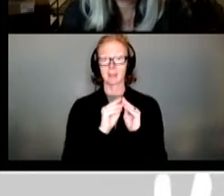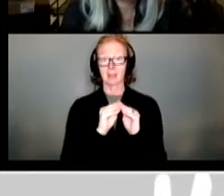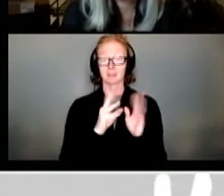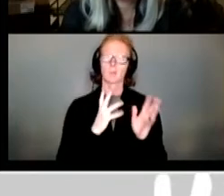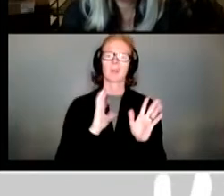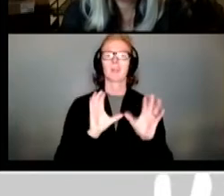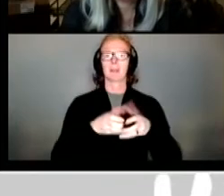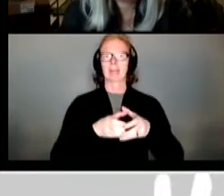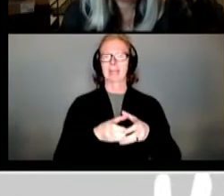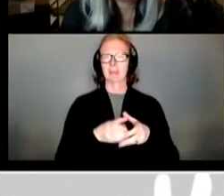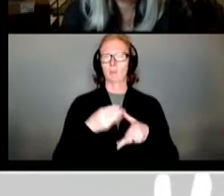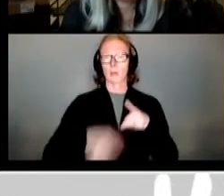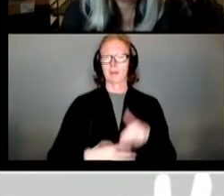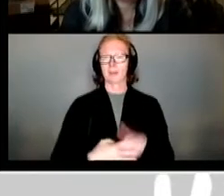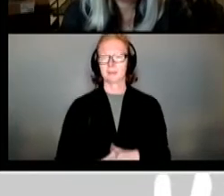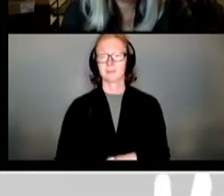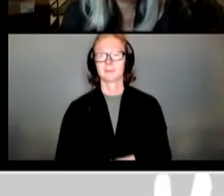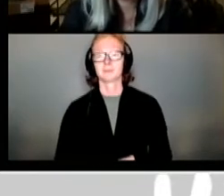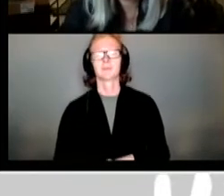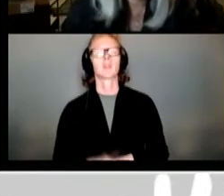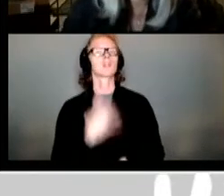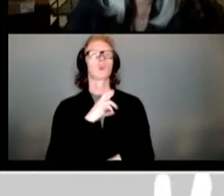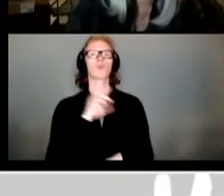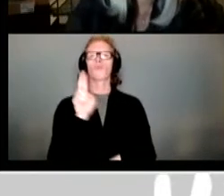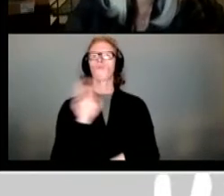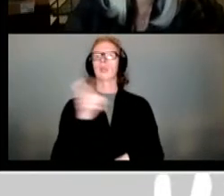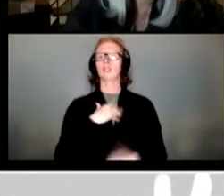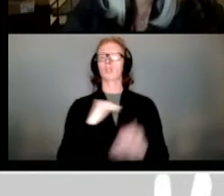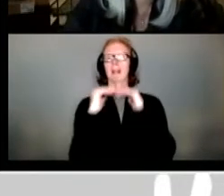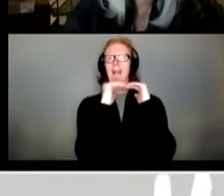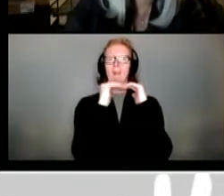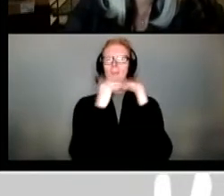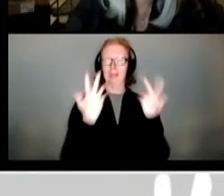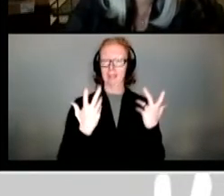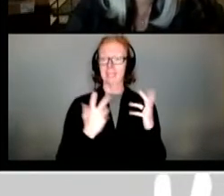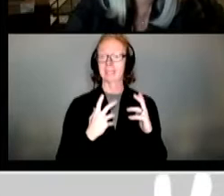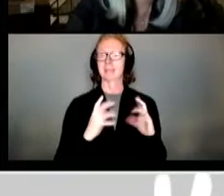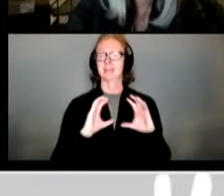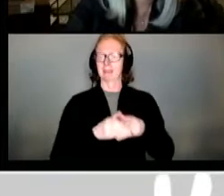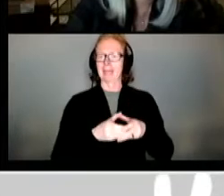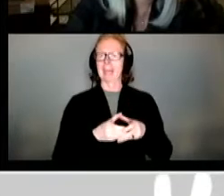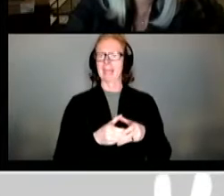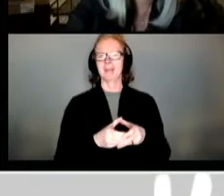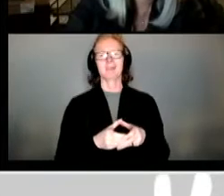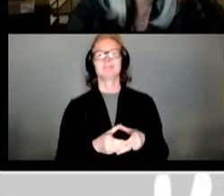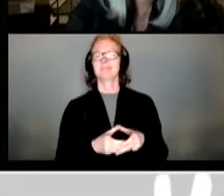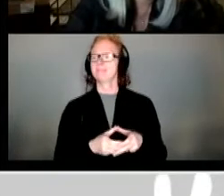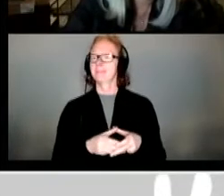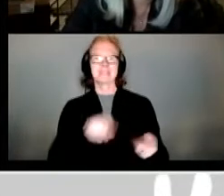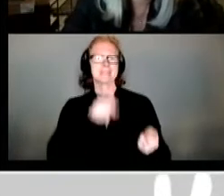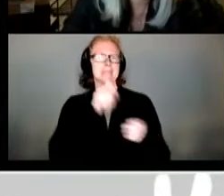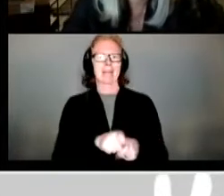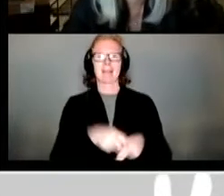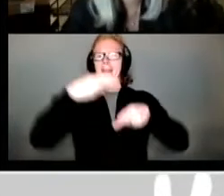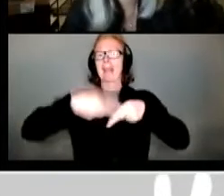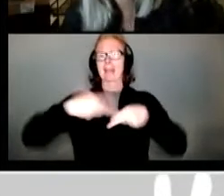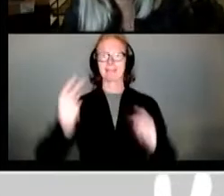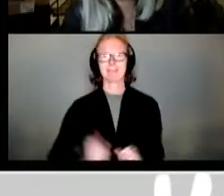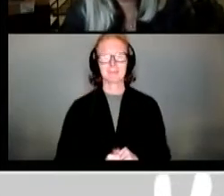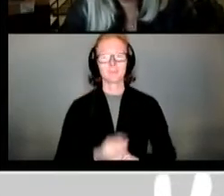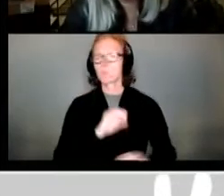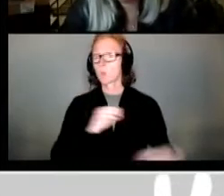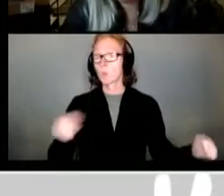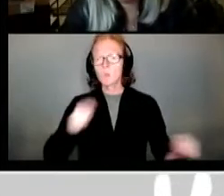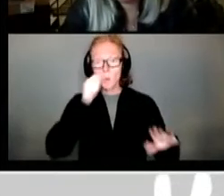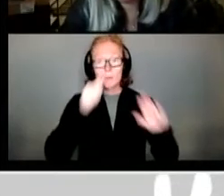Well, the Racial Equity Subcommittee is pretty much what it sounds like. It is no secret that